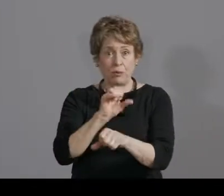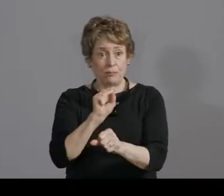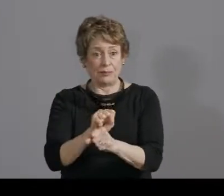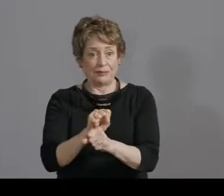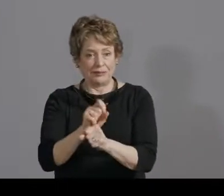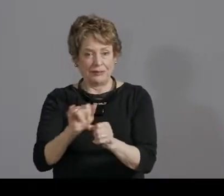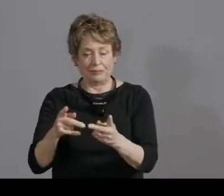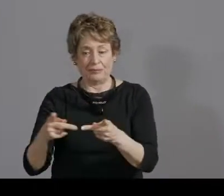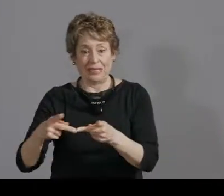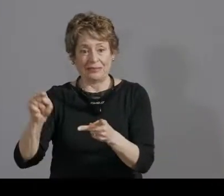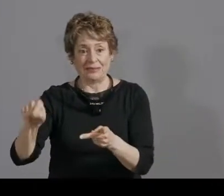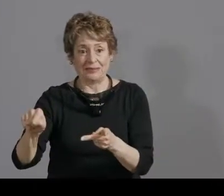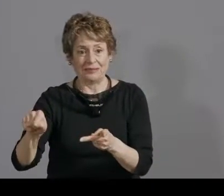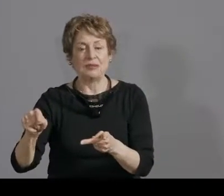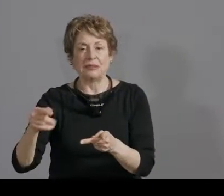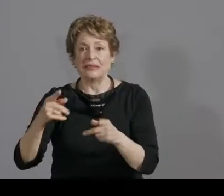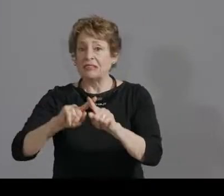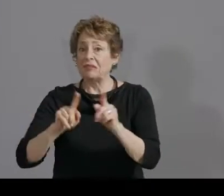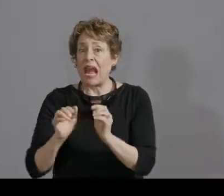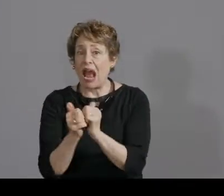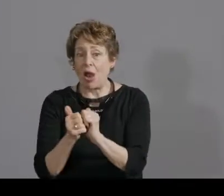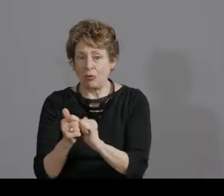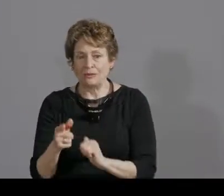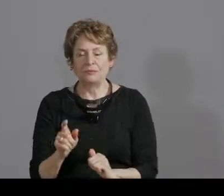patient portal at